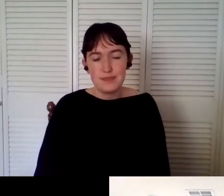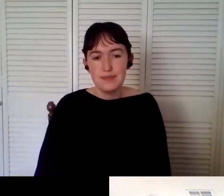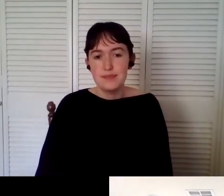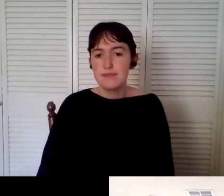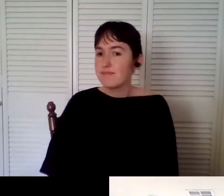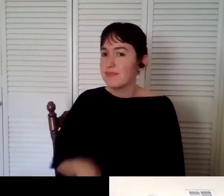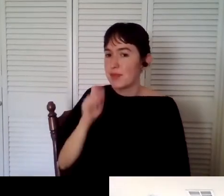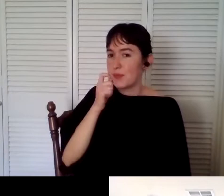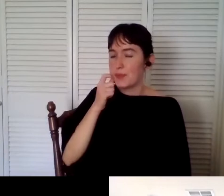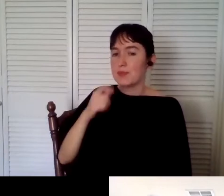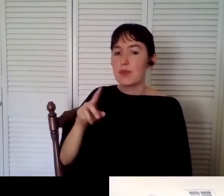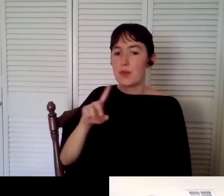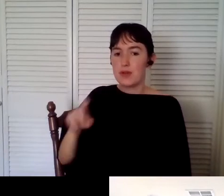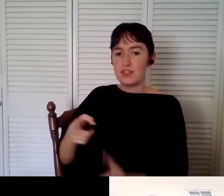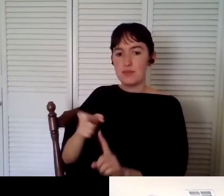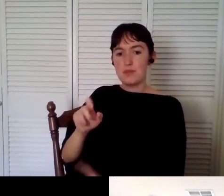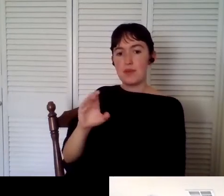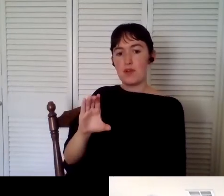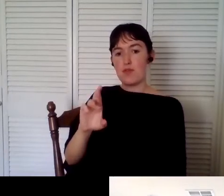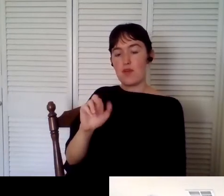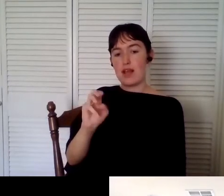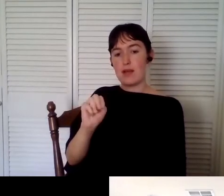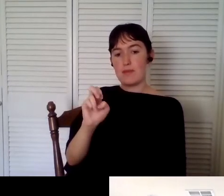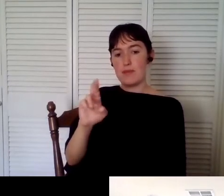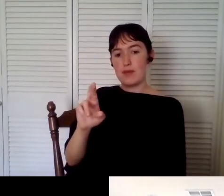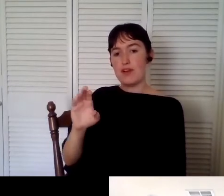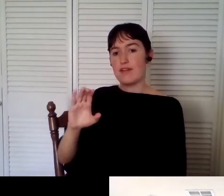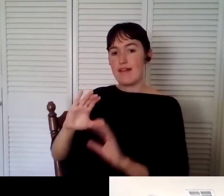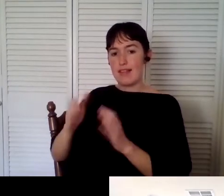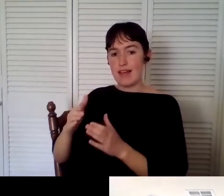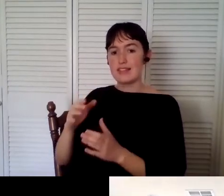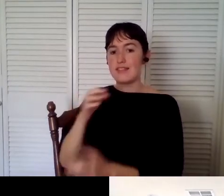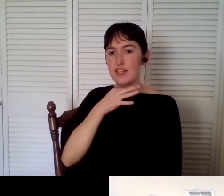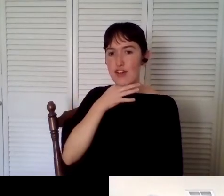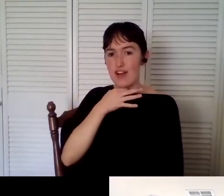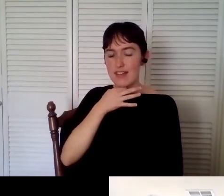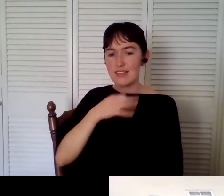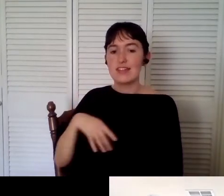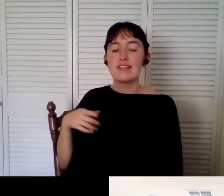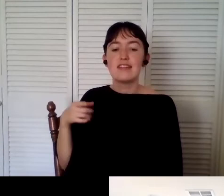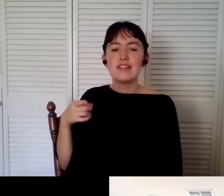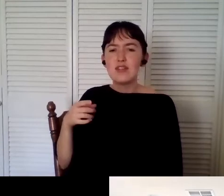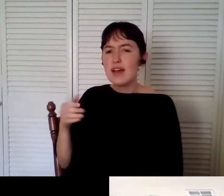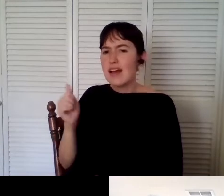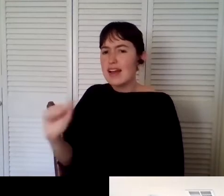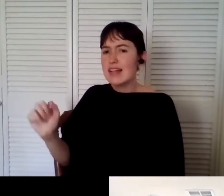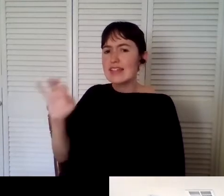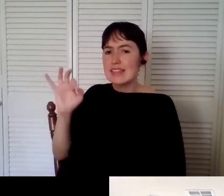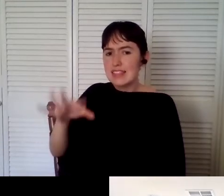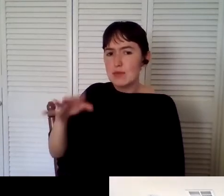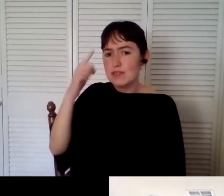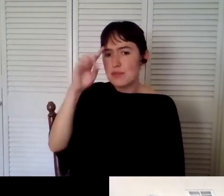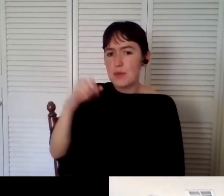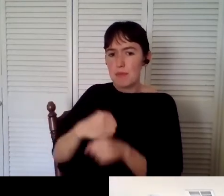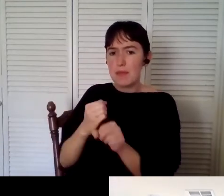the Kramer Class of Curiosity. Do you have any tips from making our own tools at home? And also the second question is,